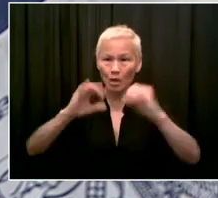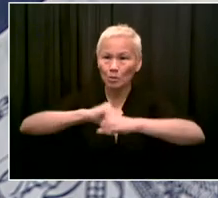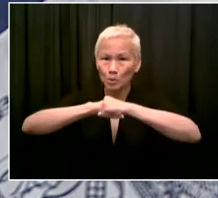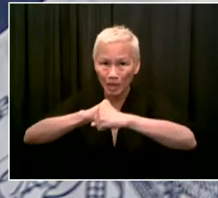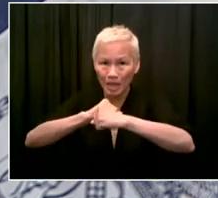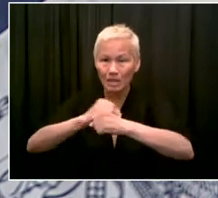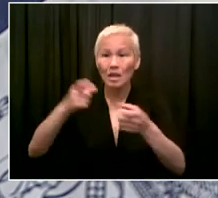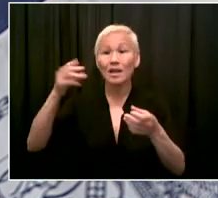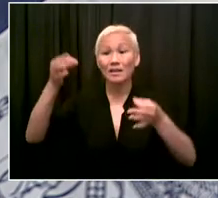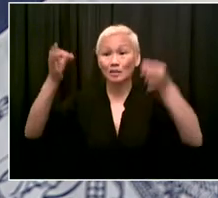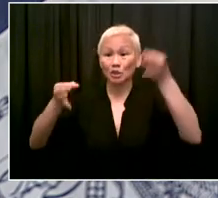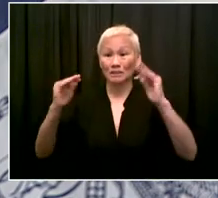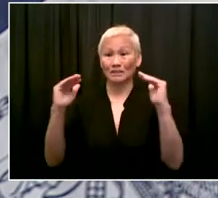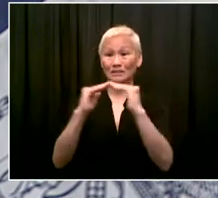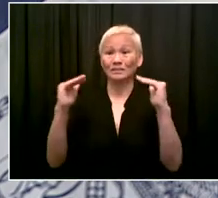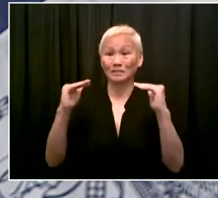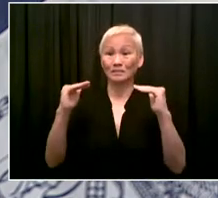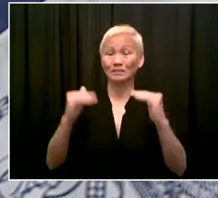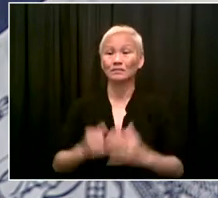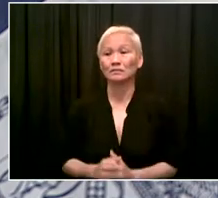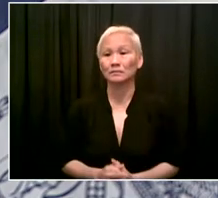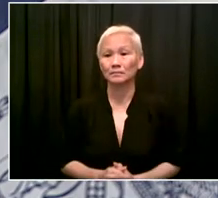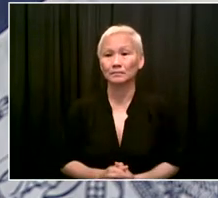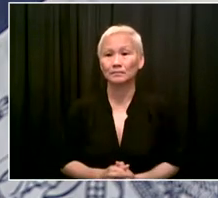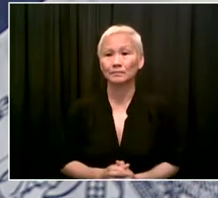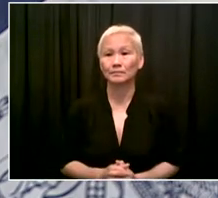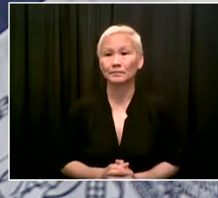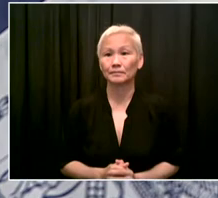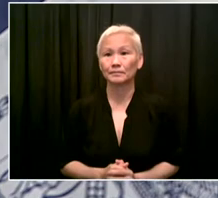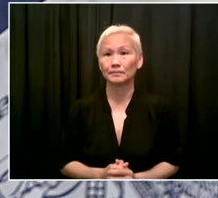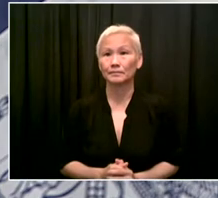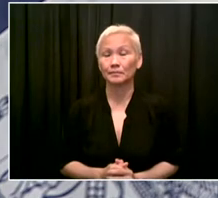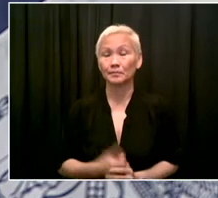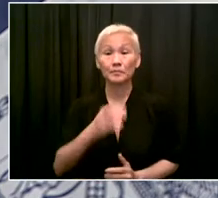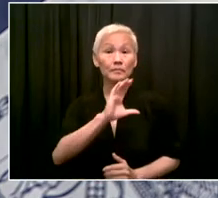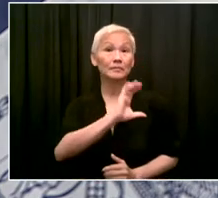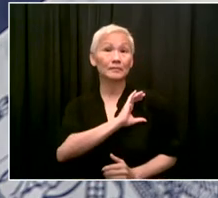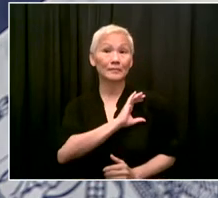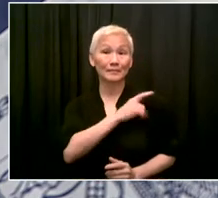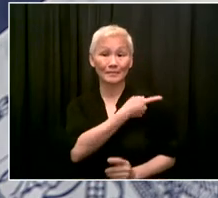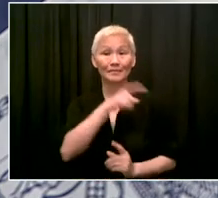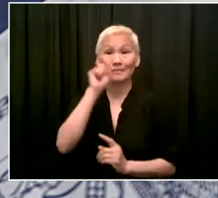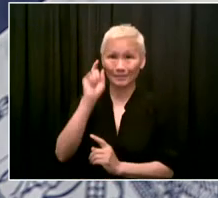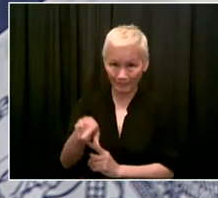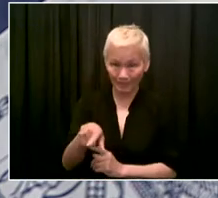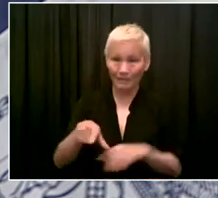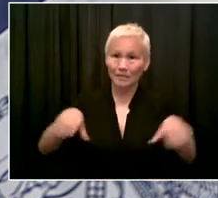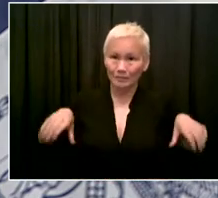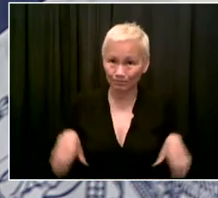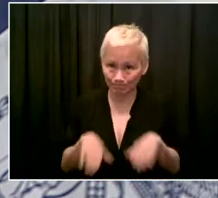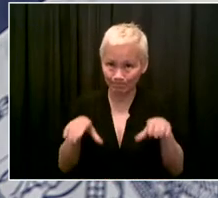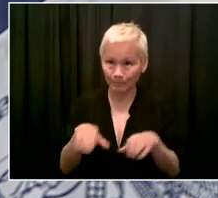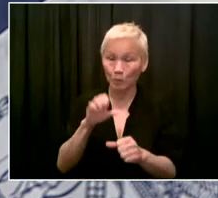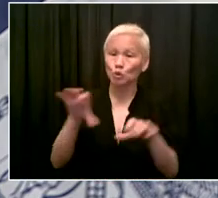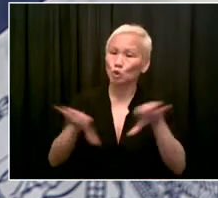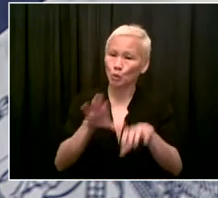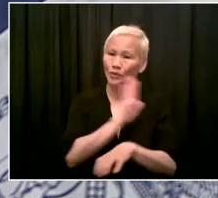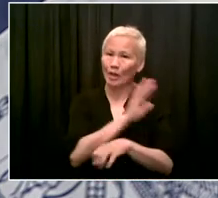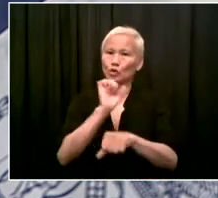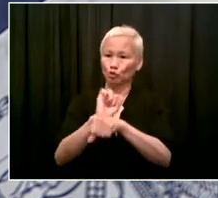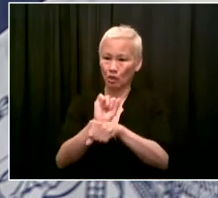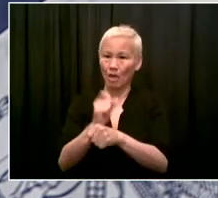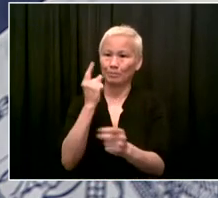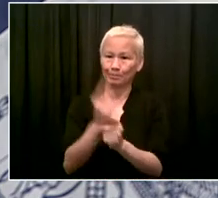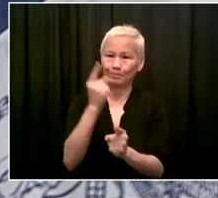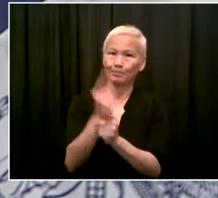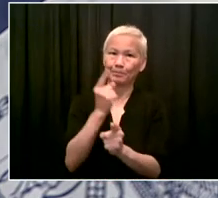well. I think the way to solve all that is to pass an updated version of the law quickly. Go ahead.